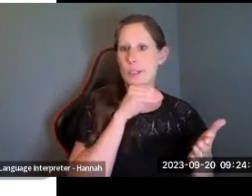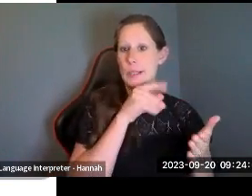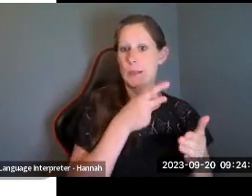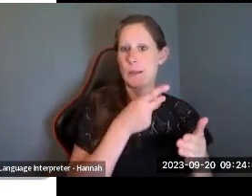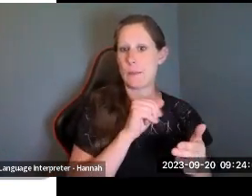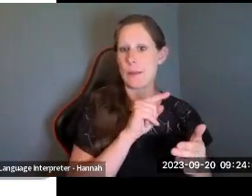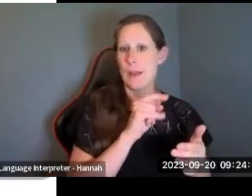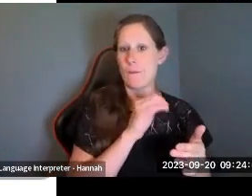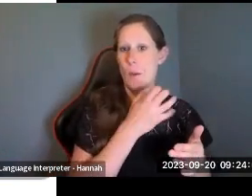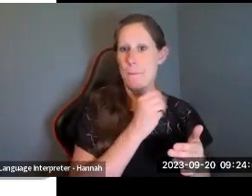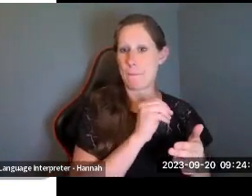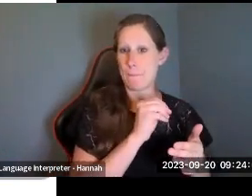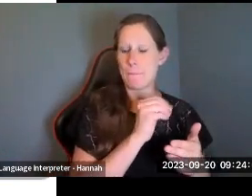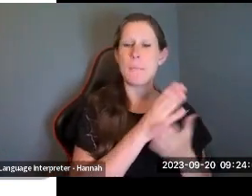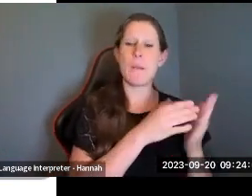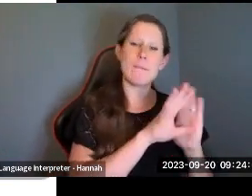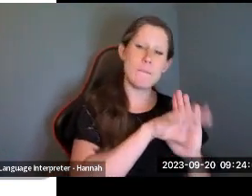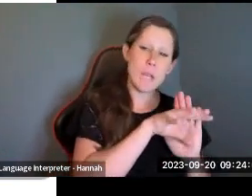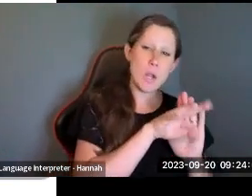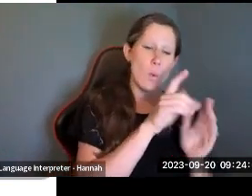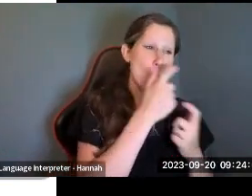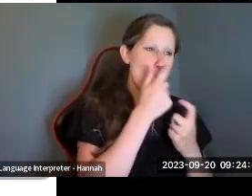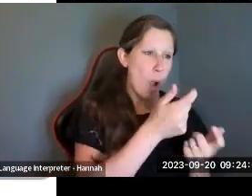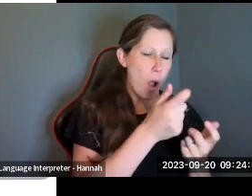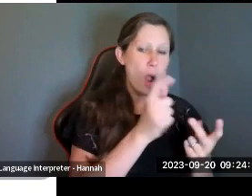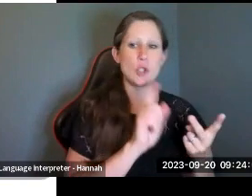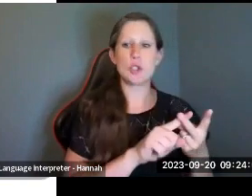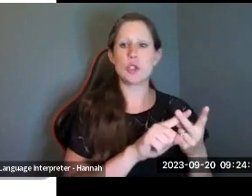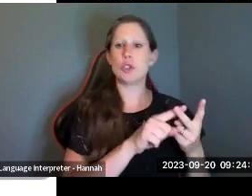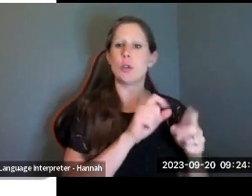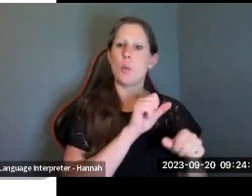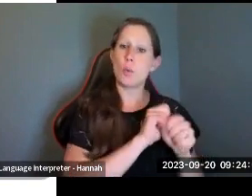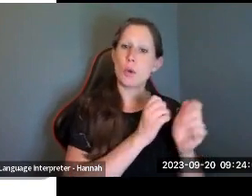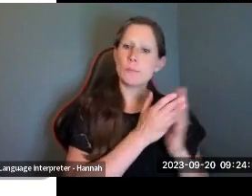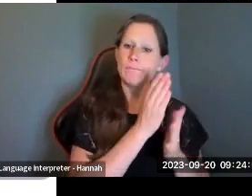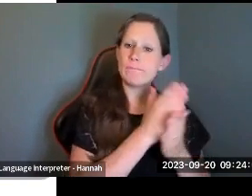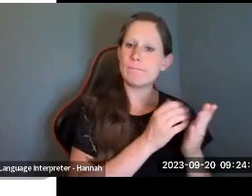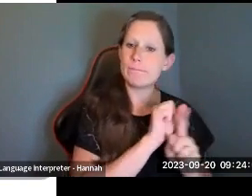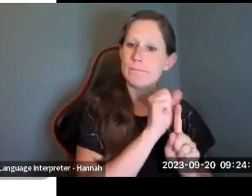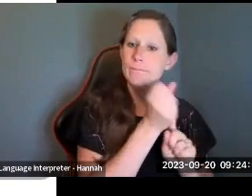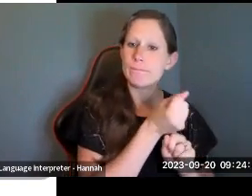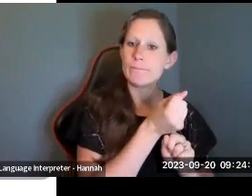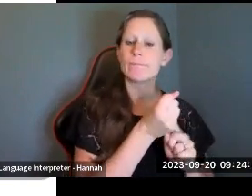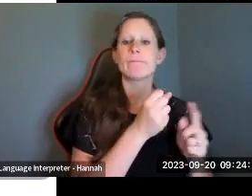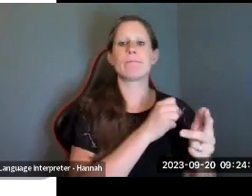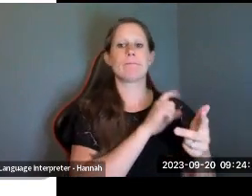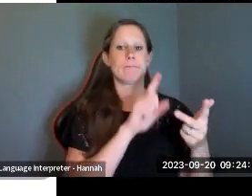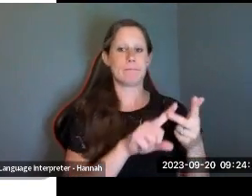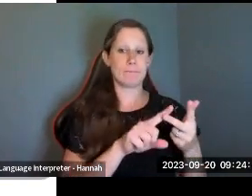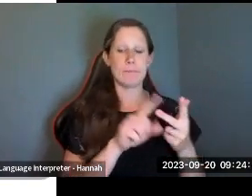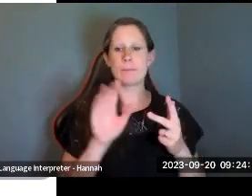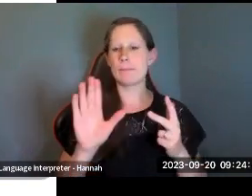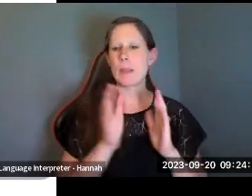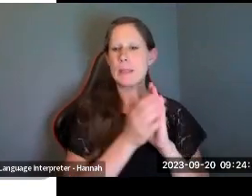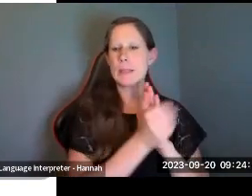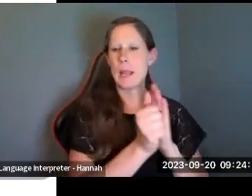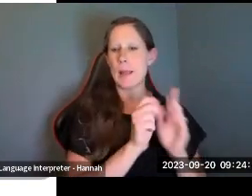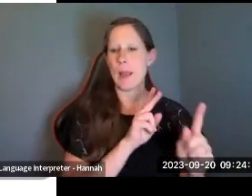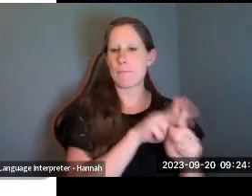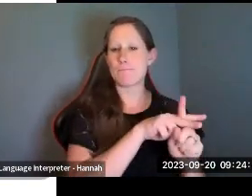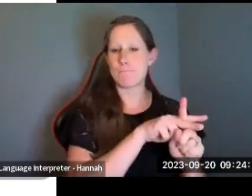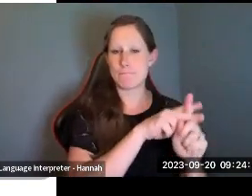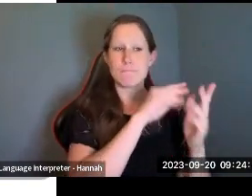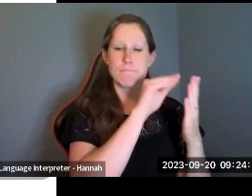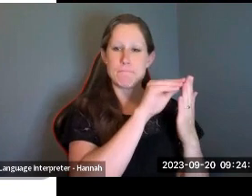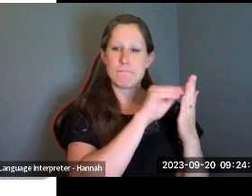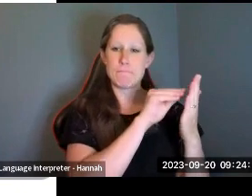you work through some scenarios, and then you do your skills application. And as you can